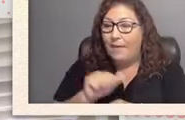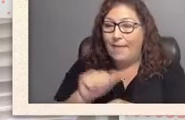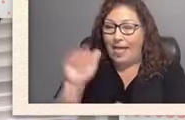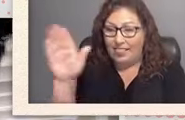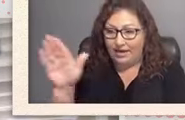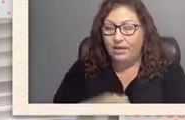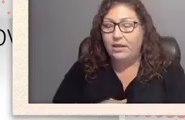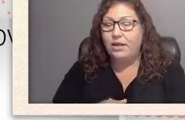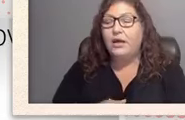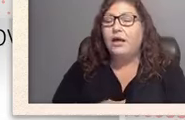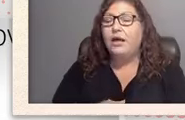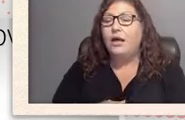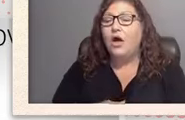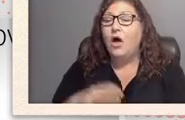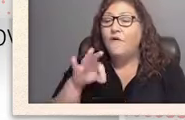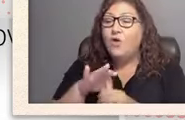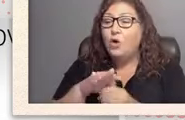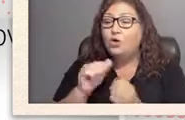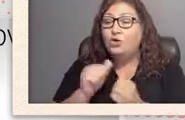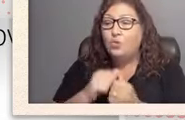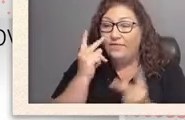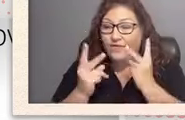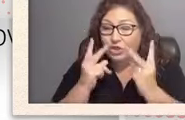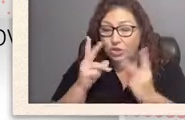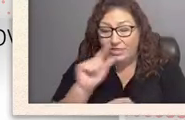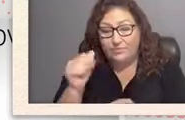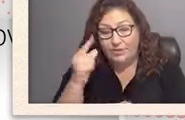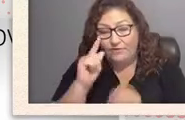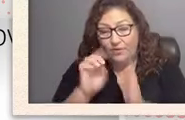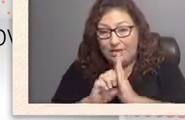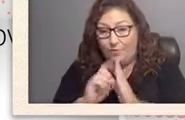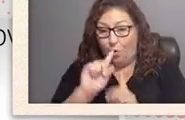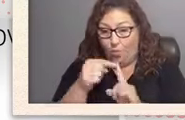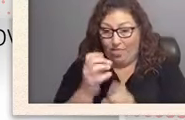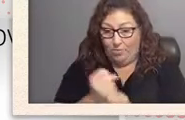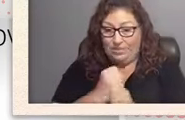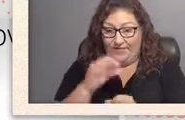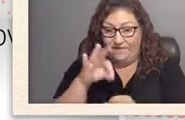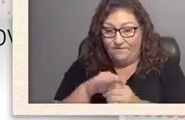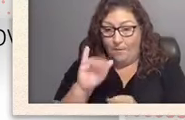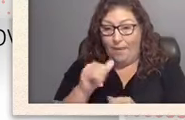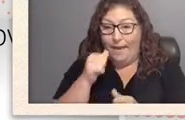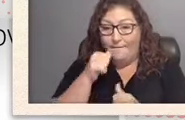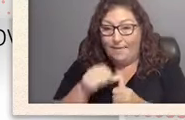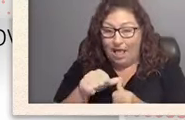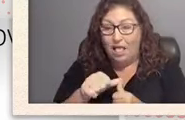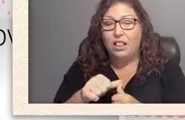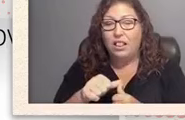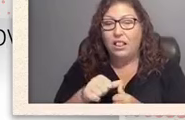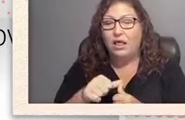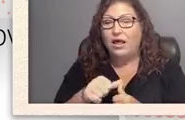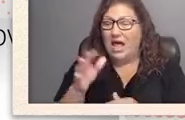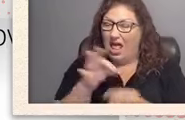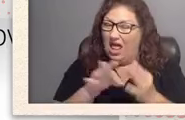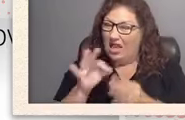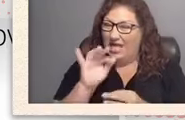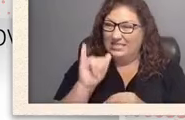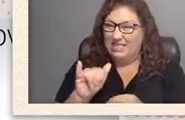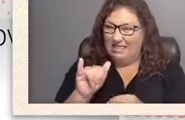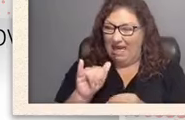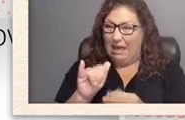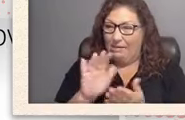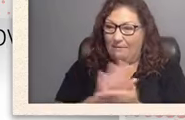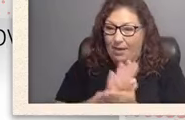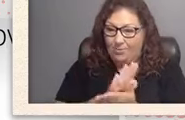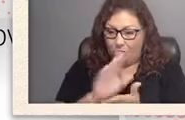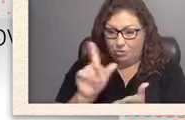Voters with visual disabilities, for instance, when they receive a vote by mail ballot, unless that ballot is printed in a language they can